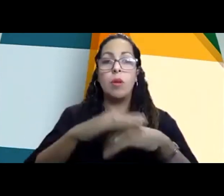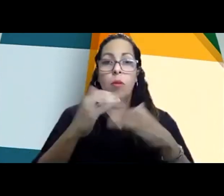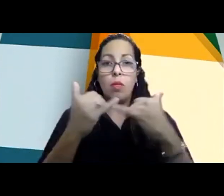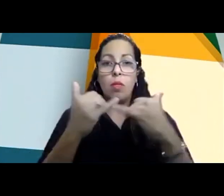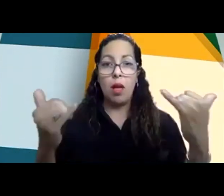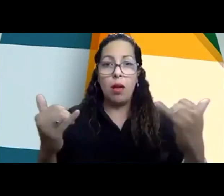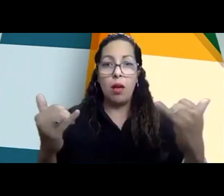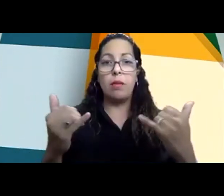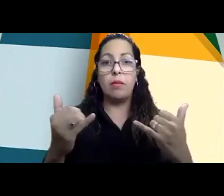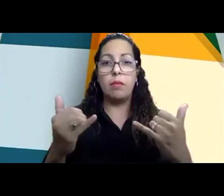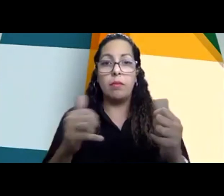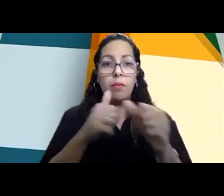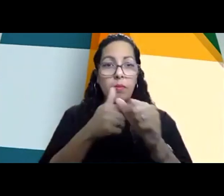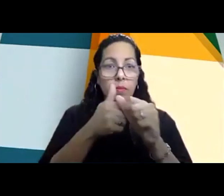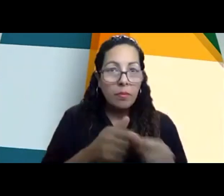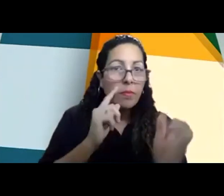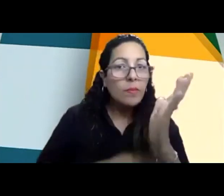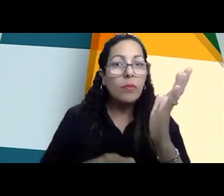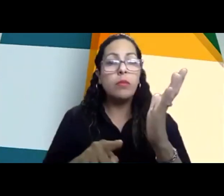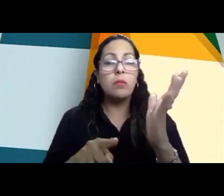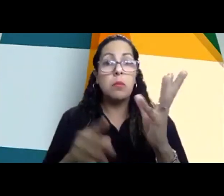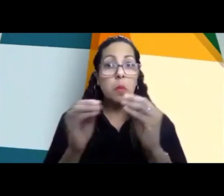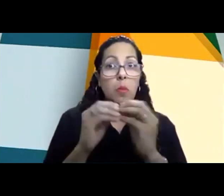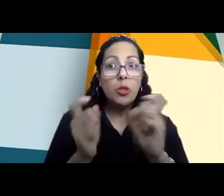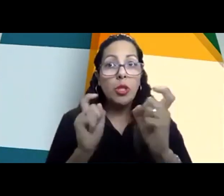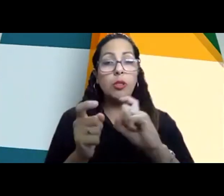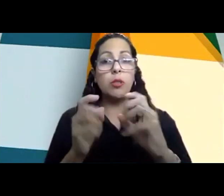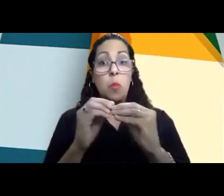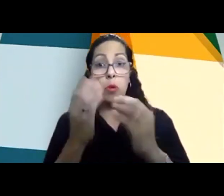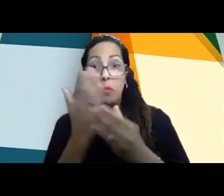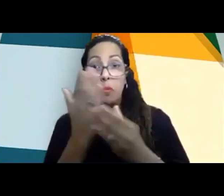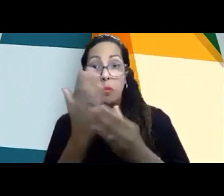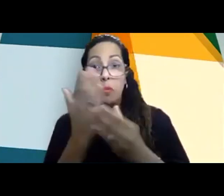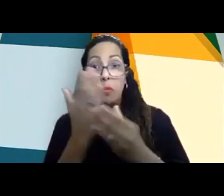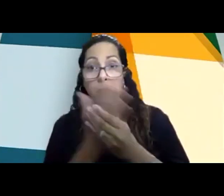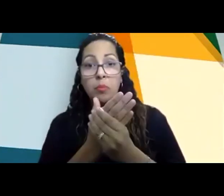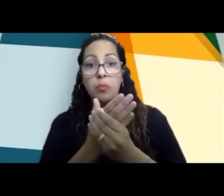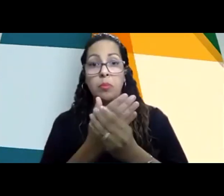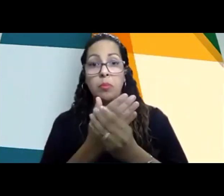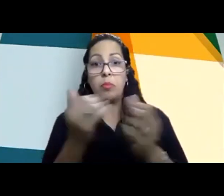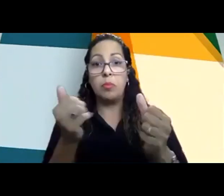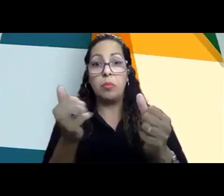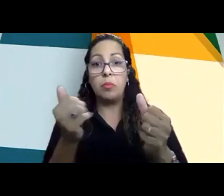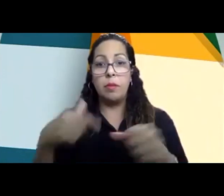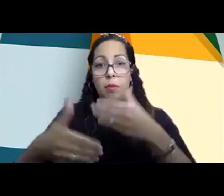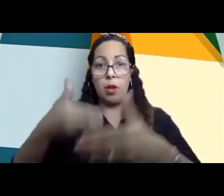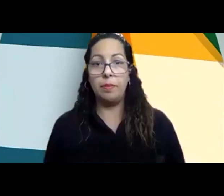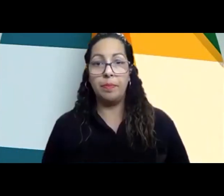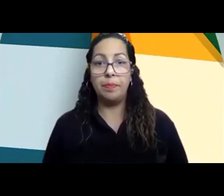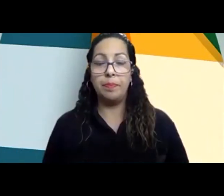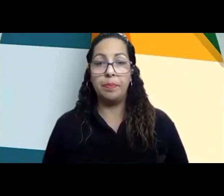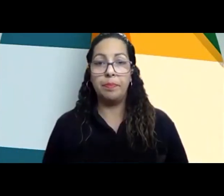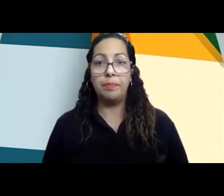addenda, if any, issued for this procurement process. Now, I would